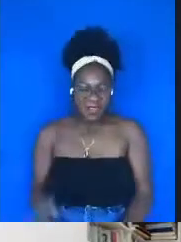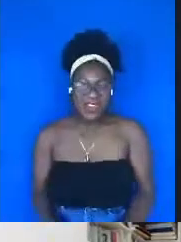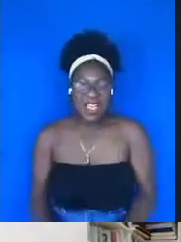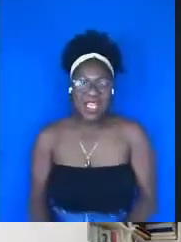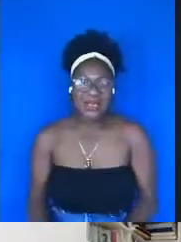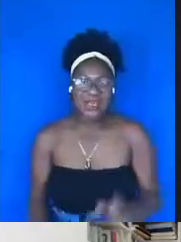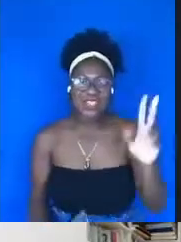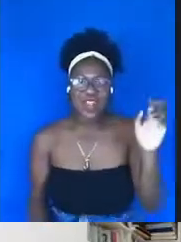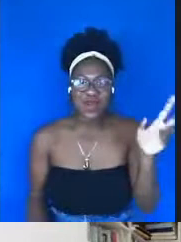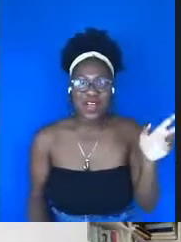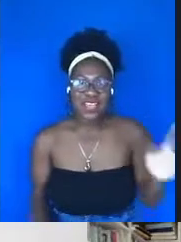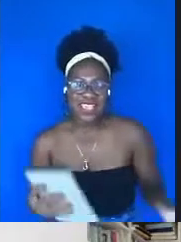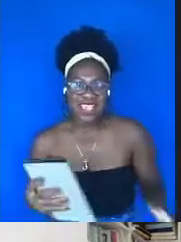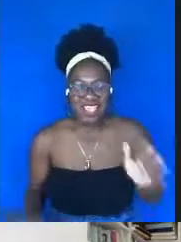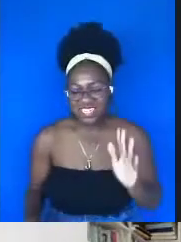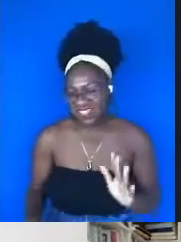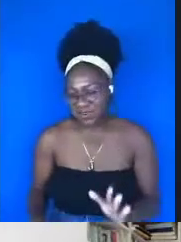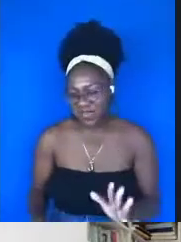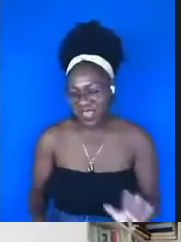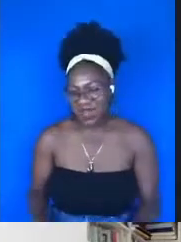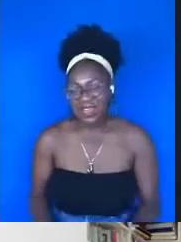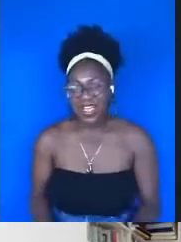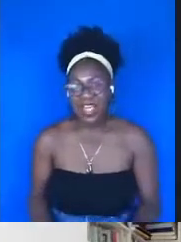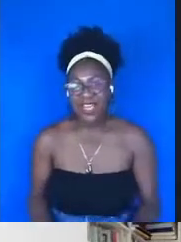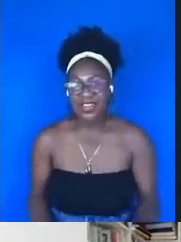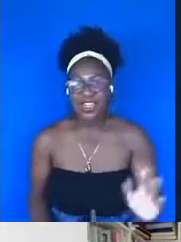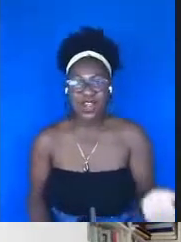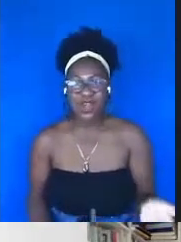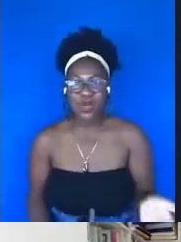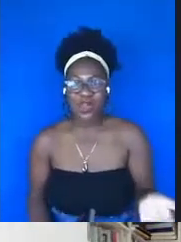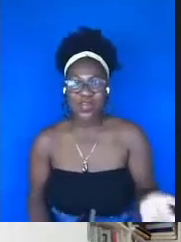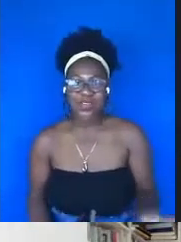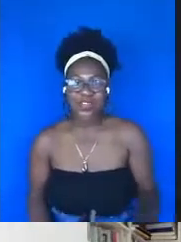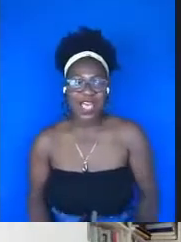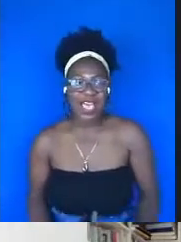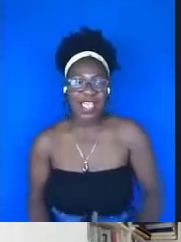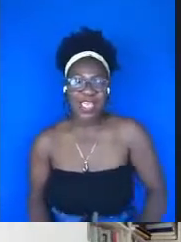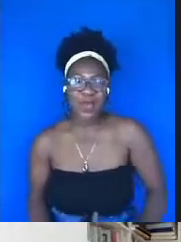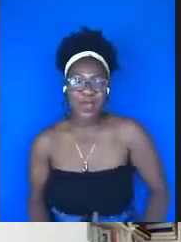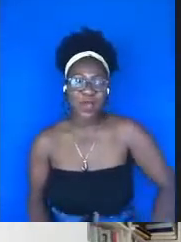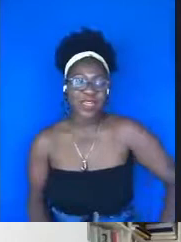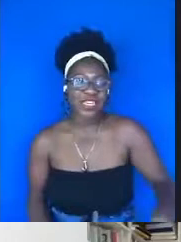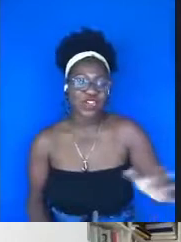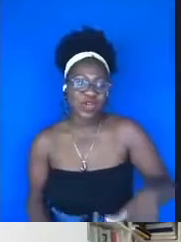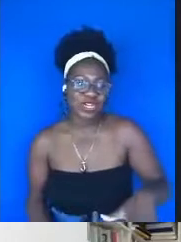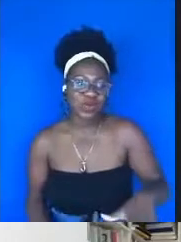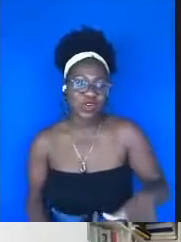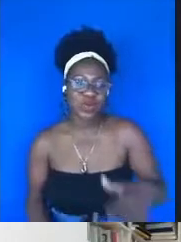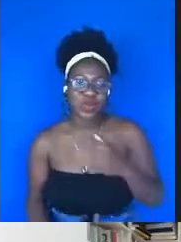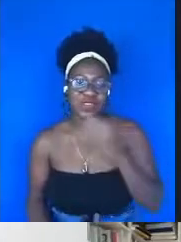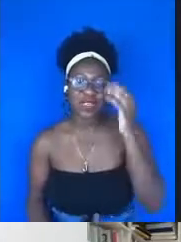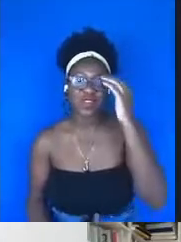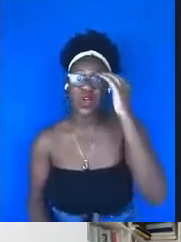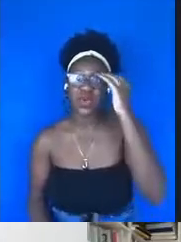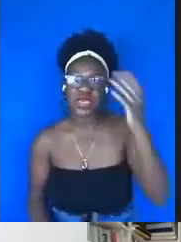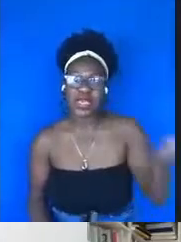Peace, y'all. I am J-Rock, aka Jessica Raquel. She, her pronouns. I am currently in Georgia, which